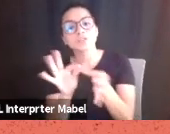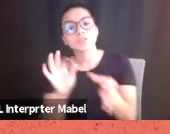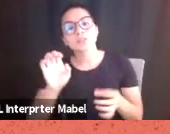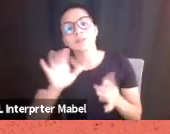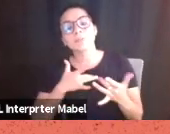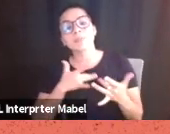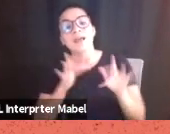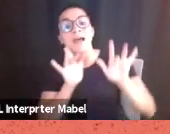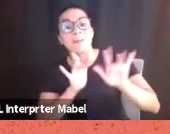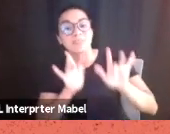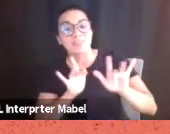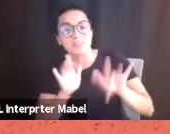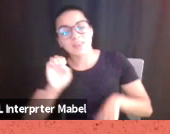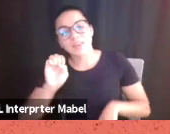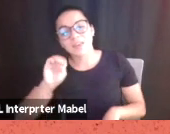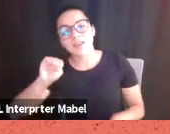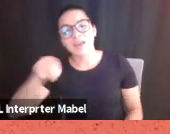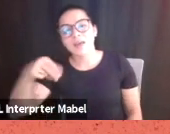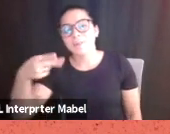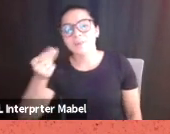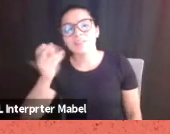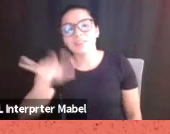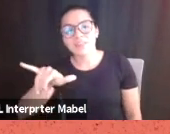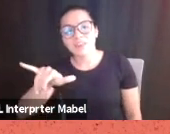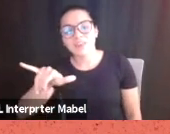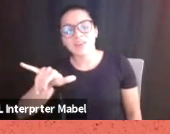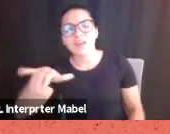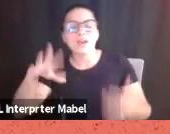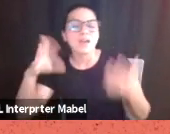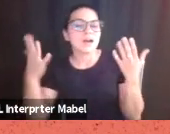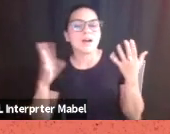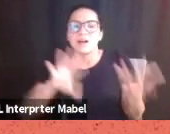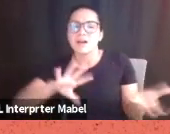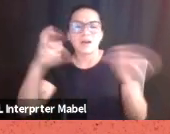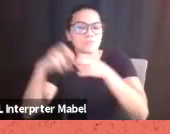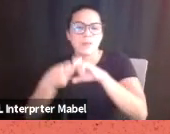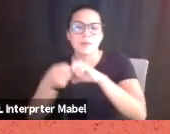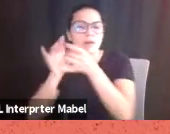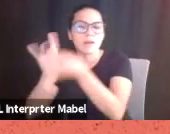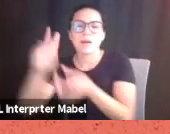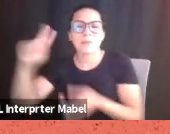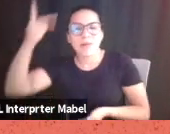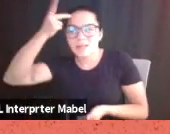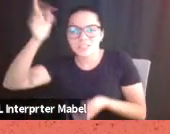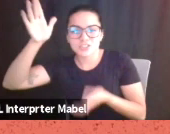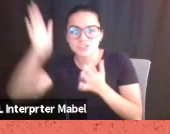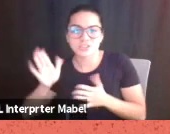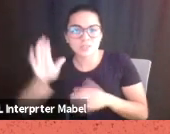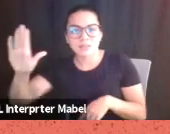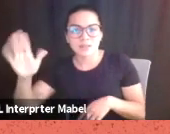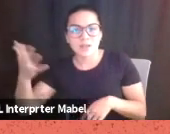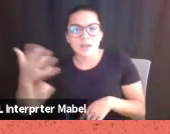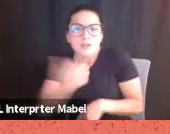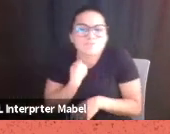and relationships that is so problematic. We see it with politicians somehow then clutching their own daughters. Everyone